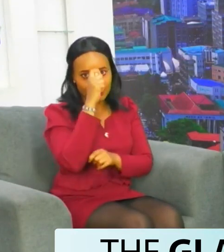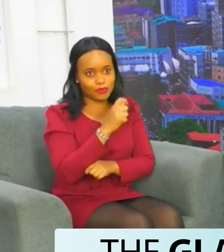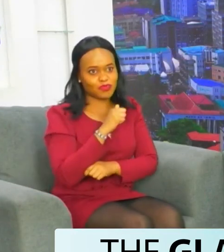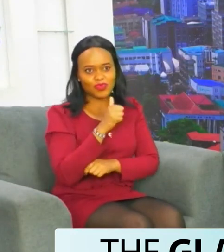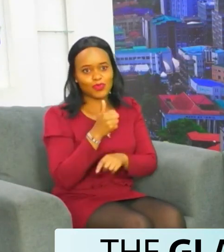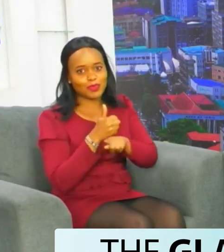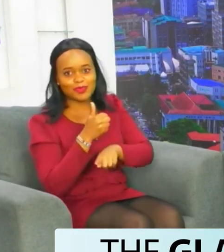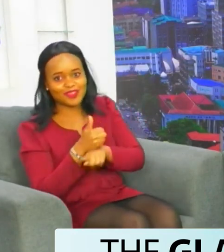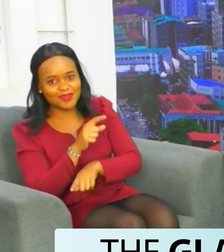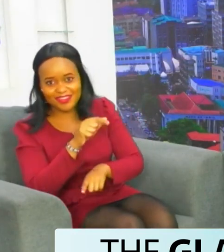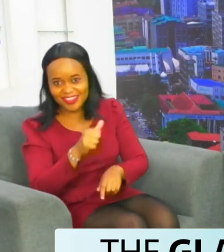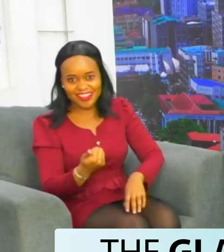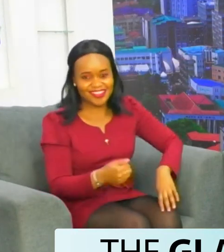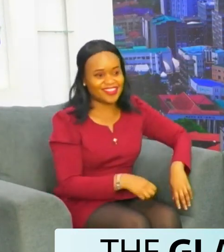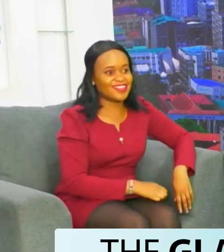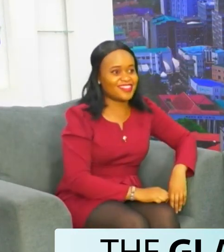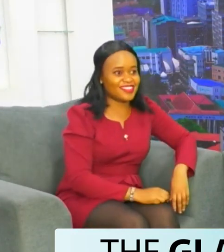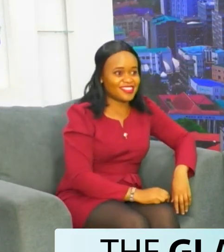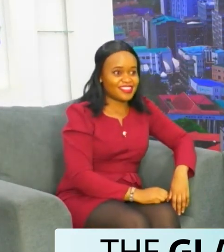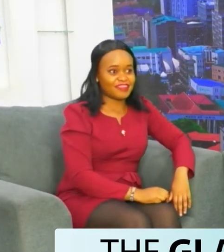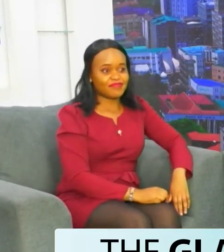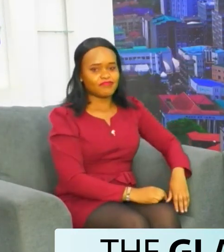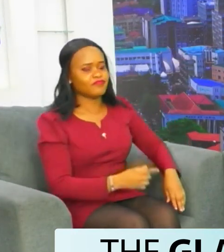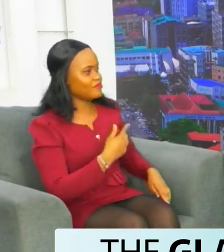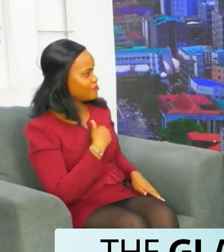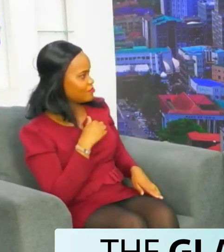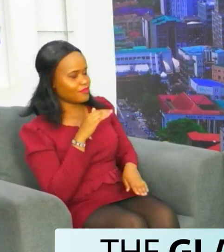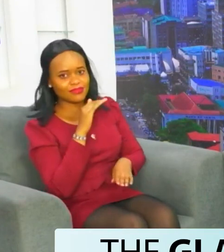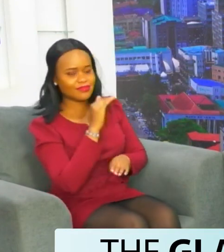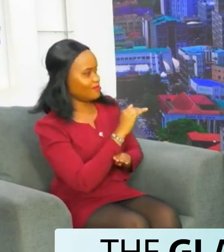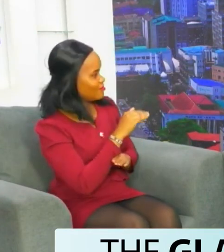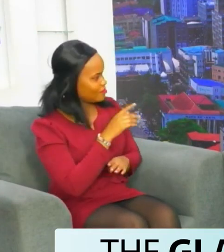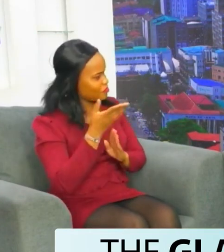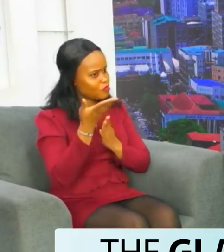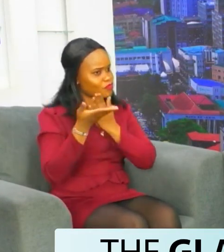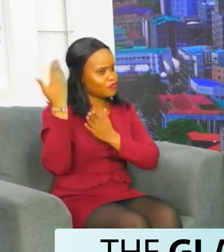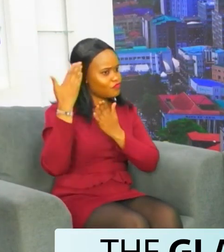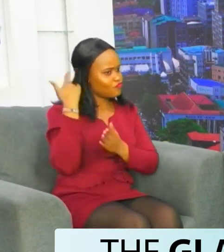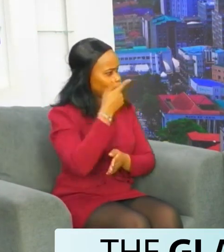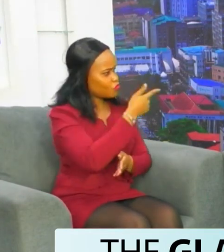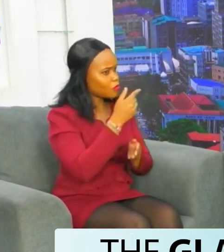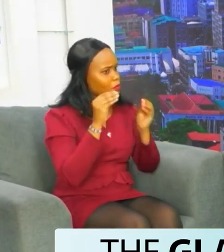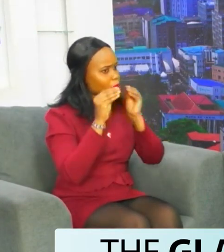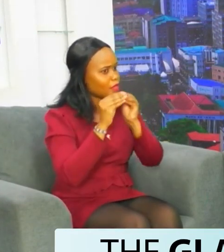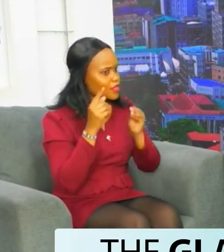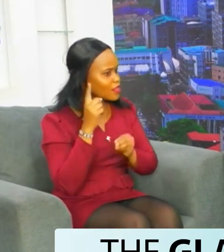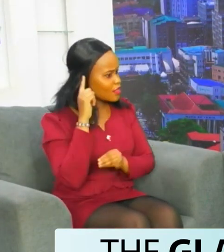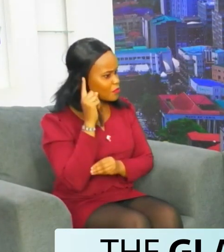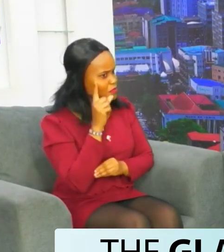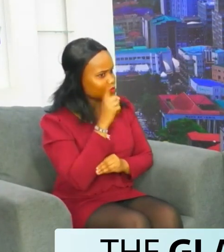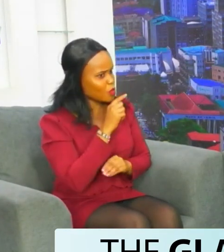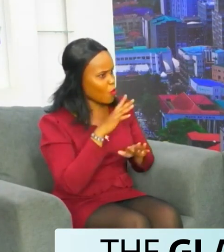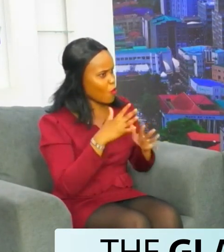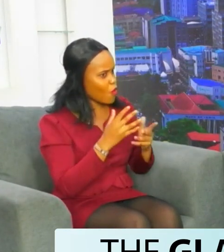Respect is very paramount, and let us not abuse each other in our careers. Yeah. So in the